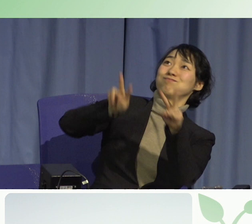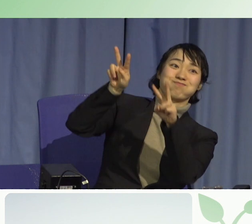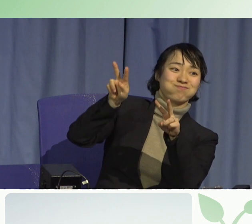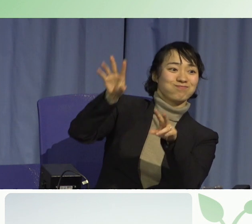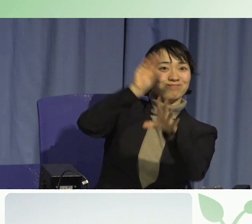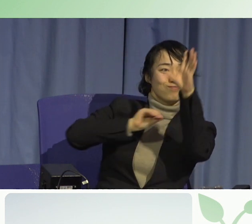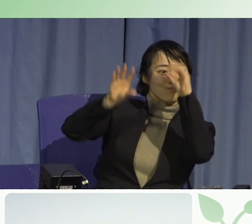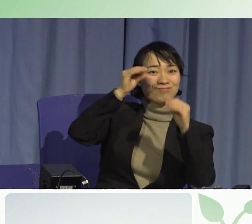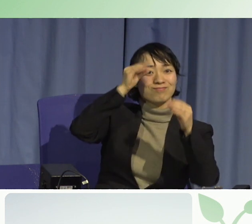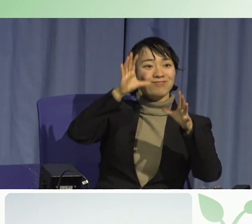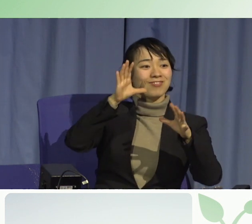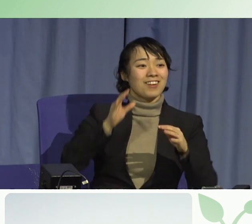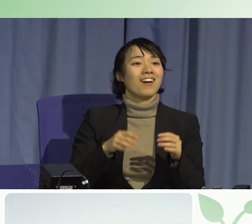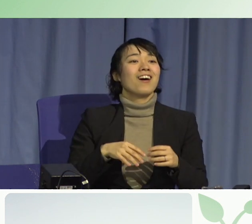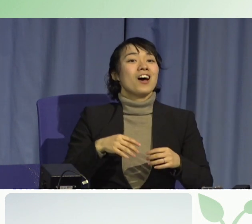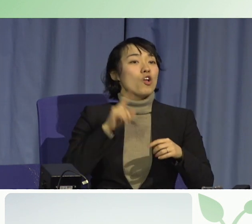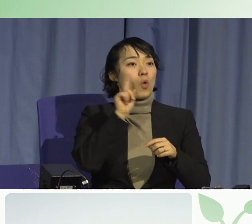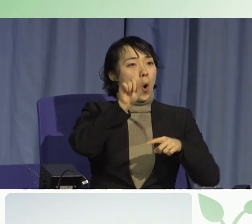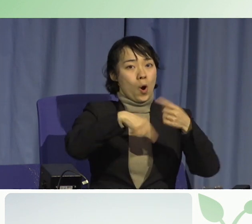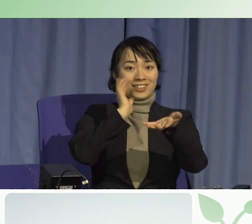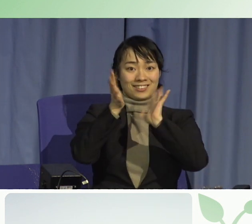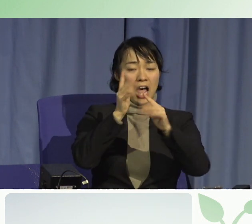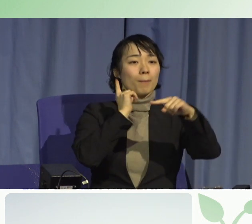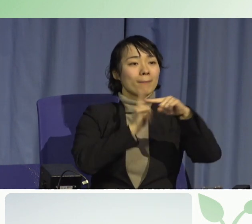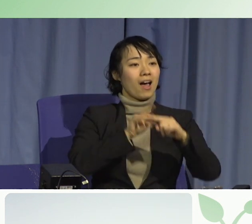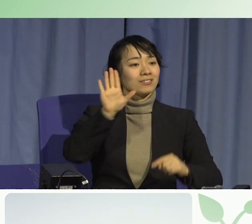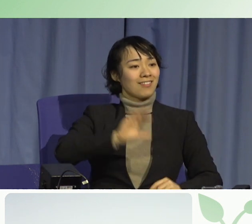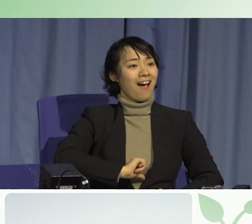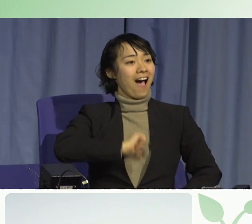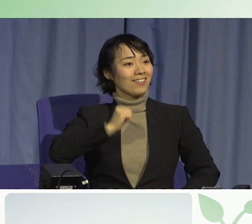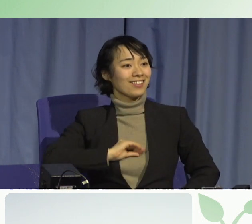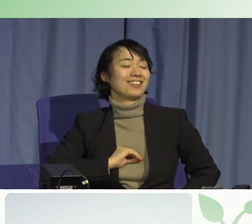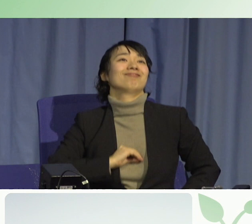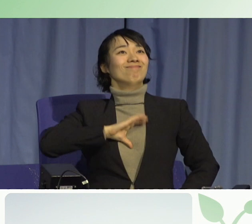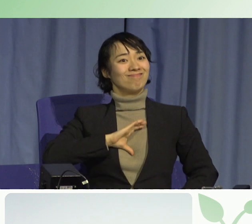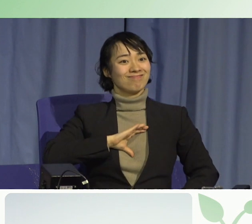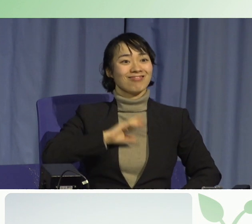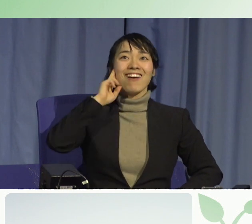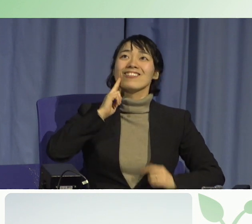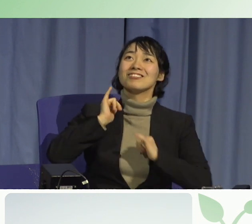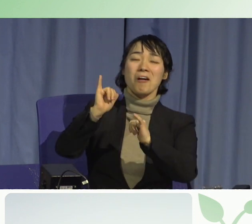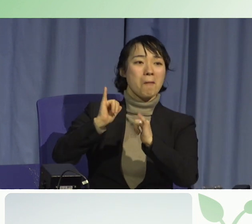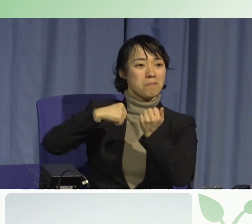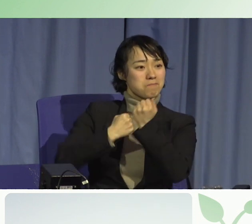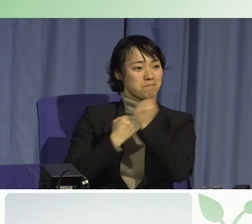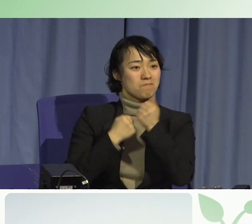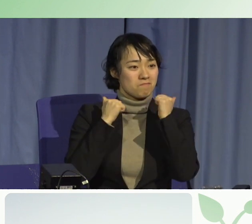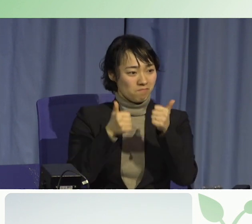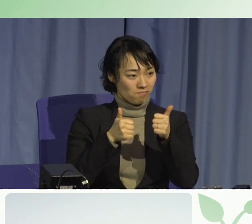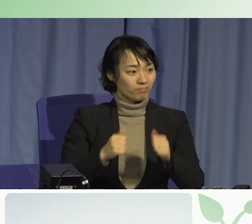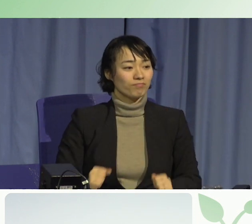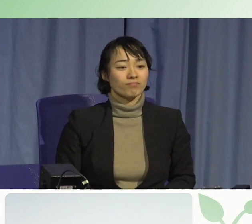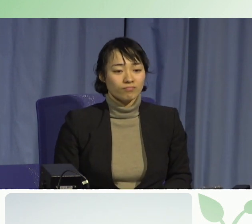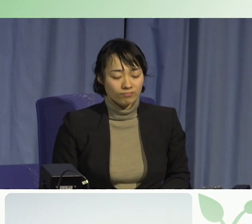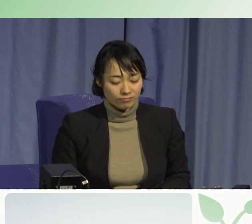the deaf children of these schools can look up those deaf teachers as a role model and educated